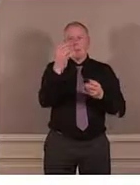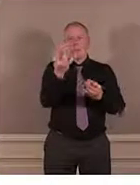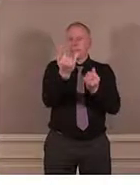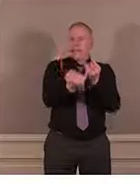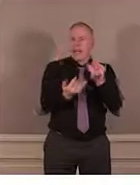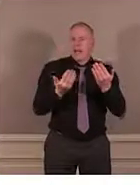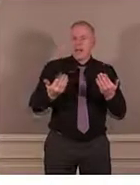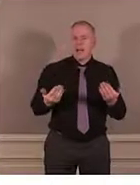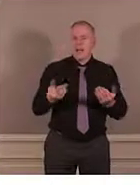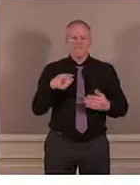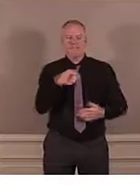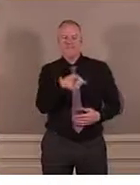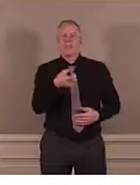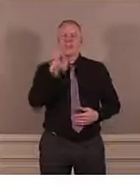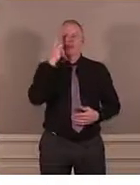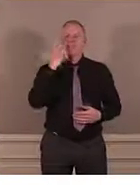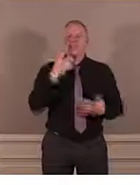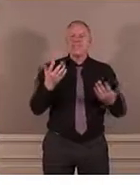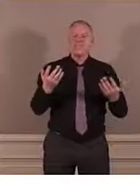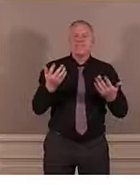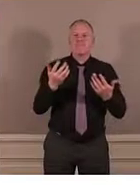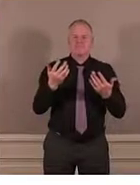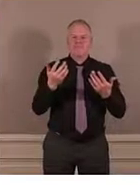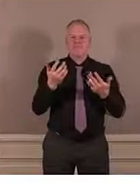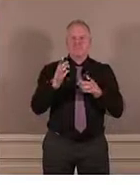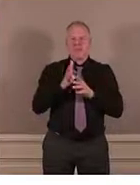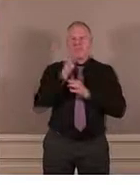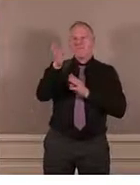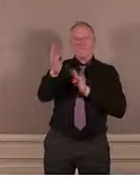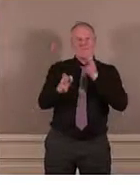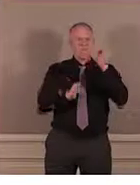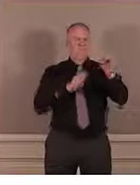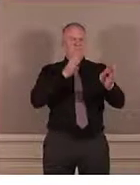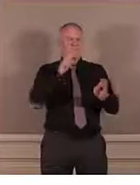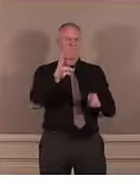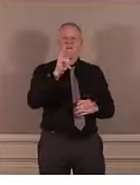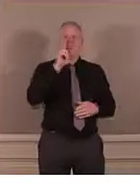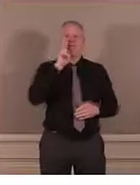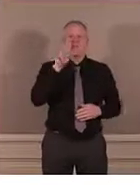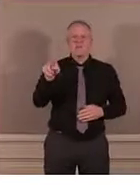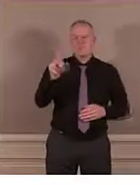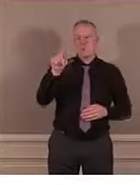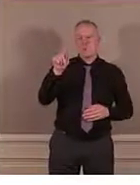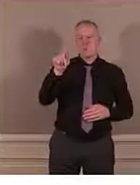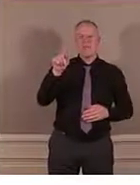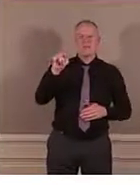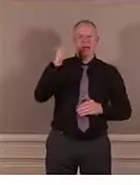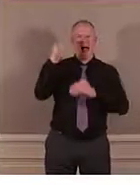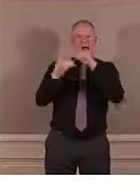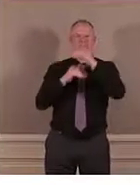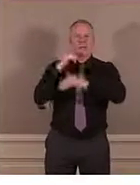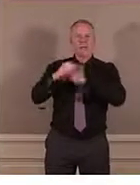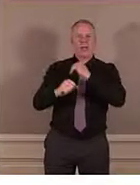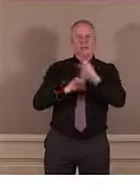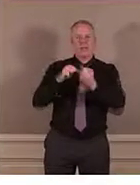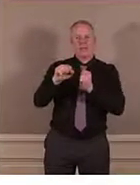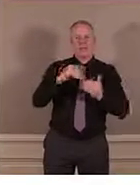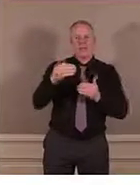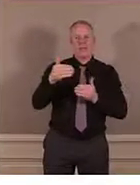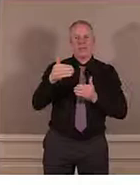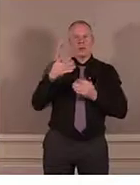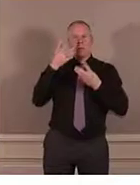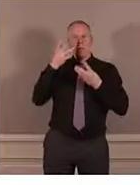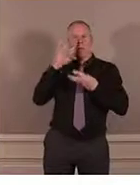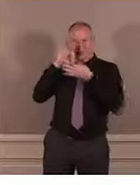this, we undertook a number of site visits to 20 adult day services. So we're really interested in embedding ourselves into